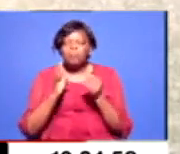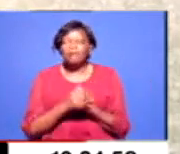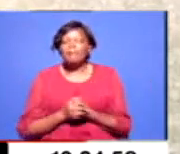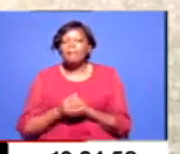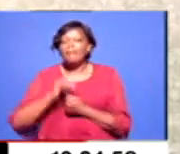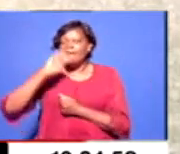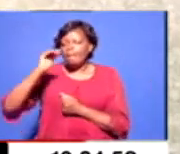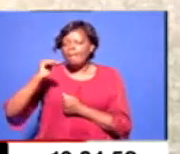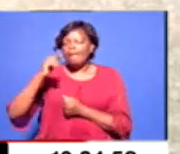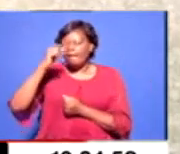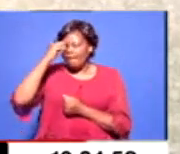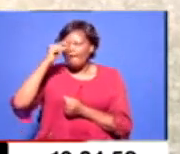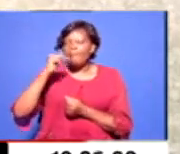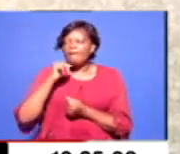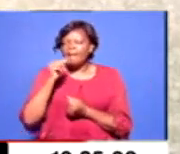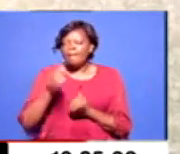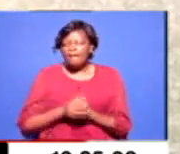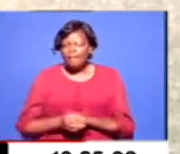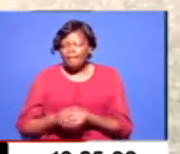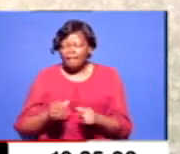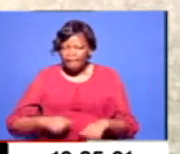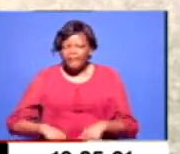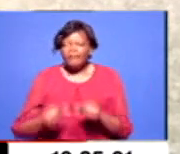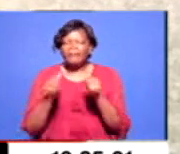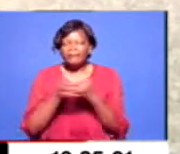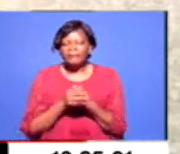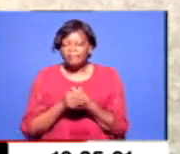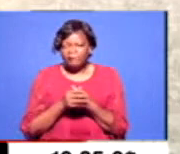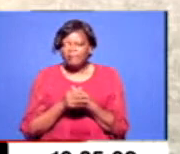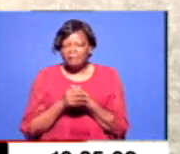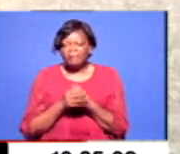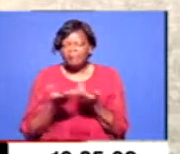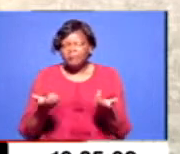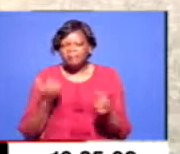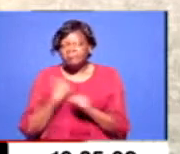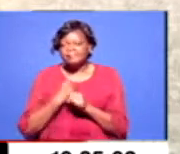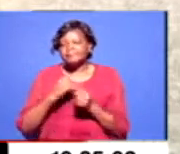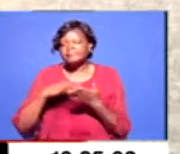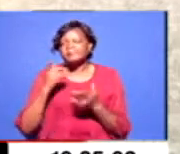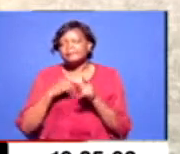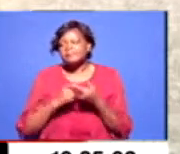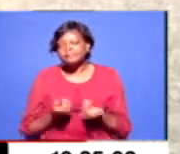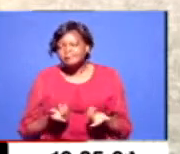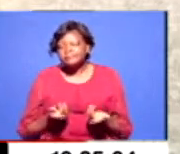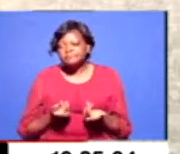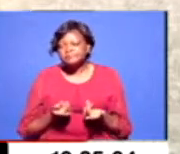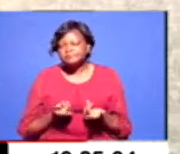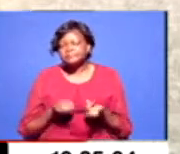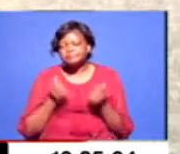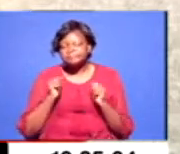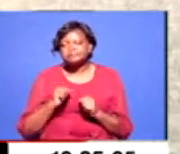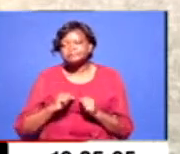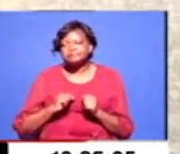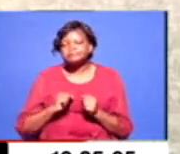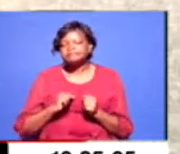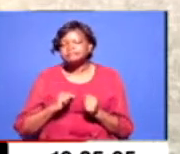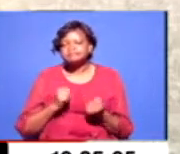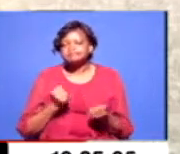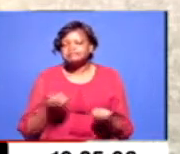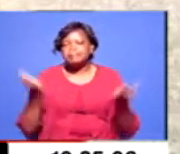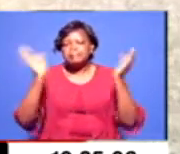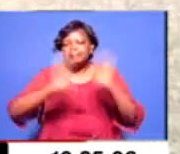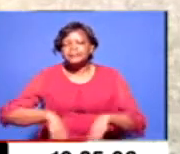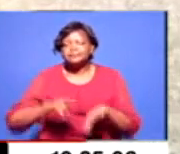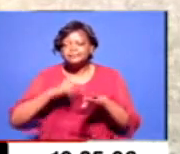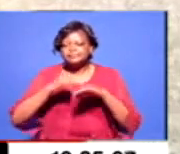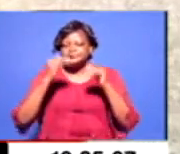county government does not pick it or does not put in more effort, it will die at the national level. Hence, increasing